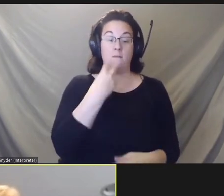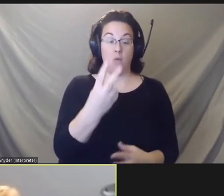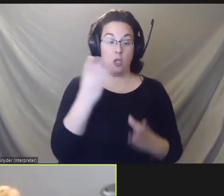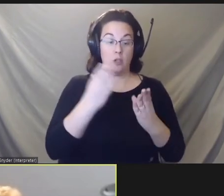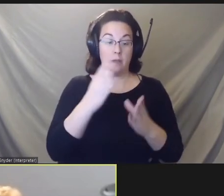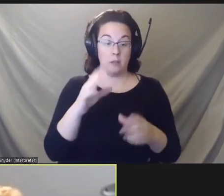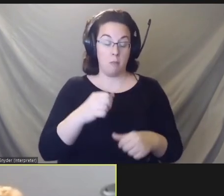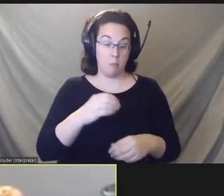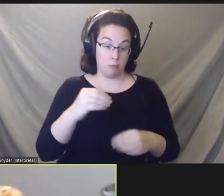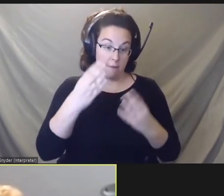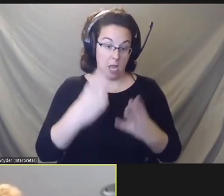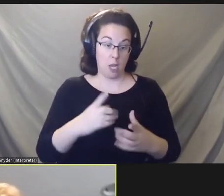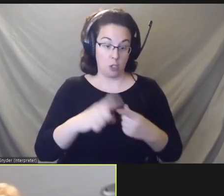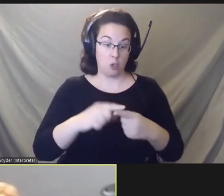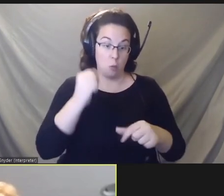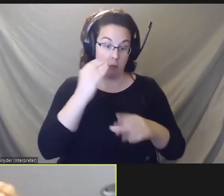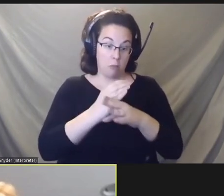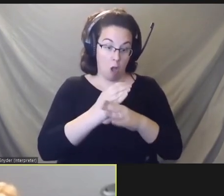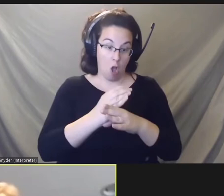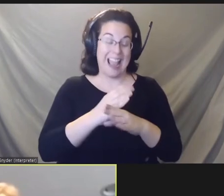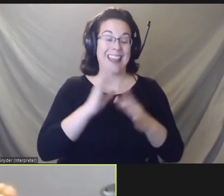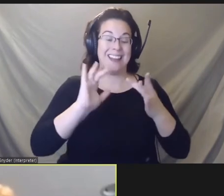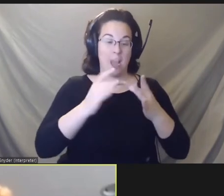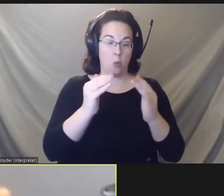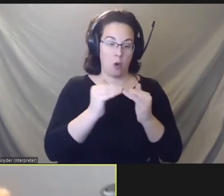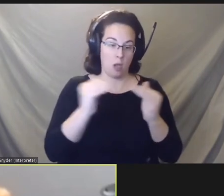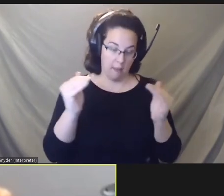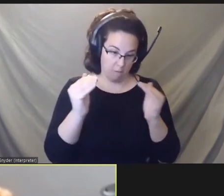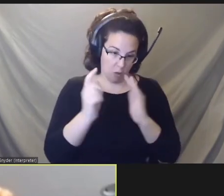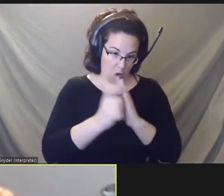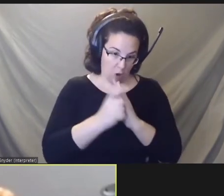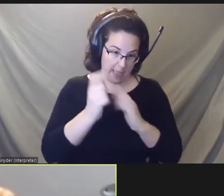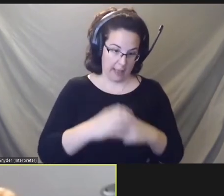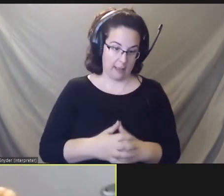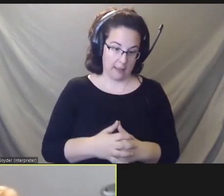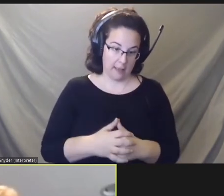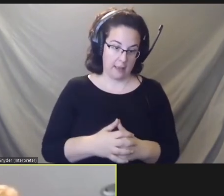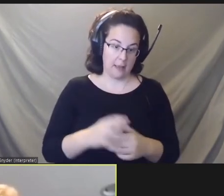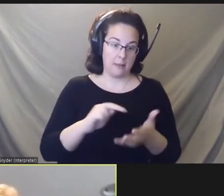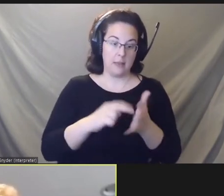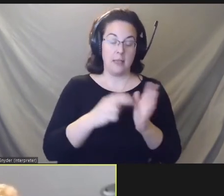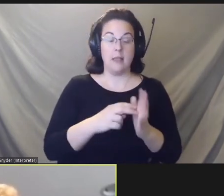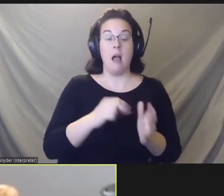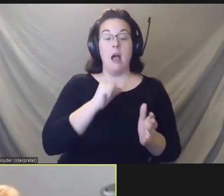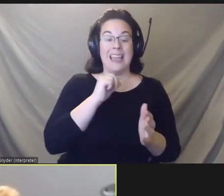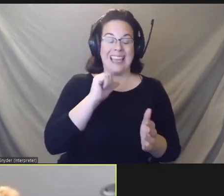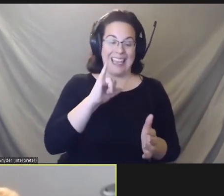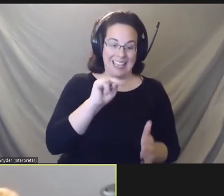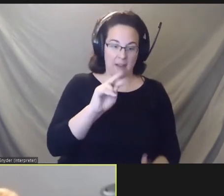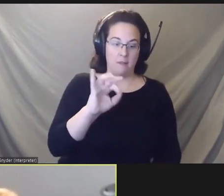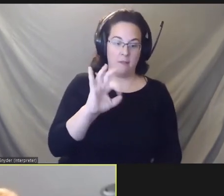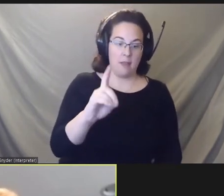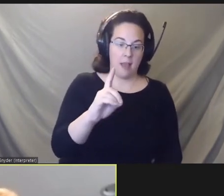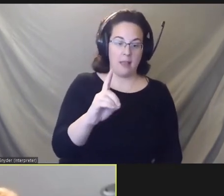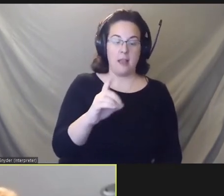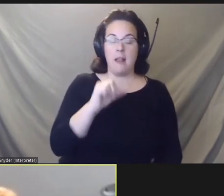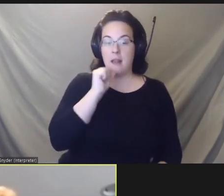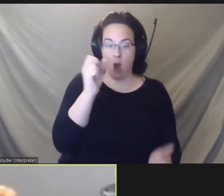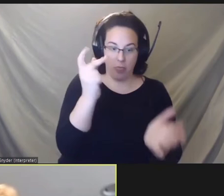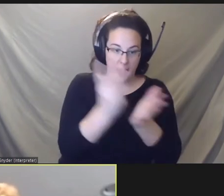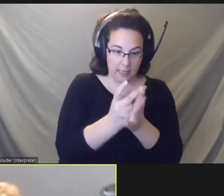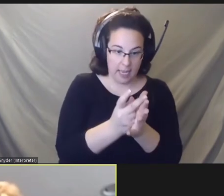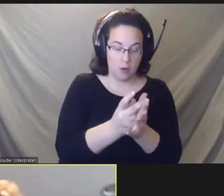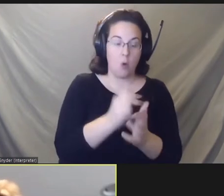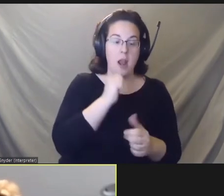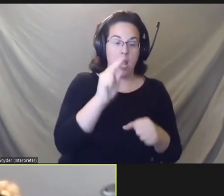by default at the network level calls using invalid, unallocated, or unused numbers and numbers